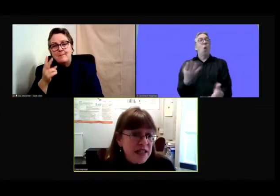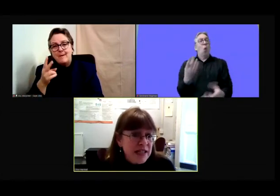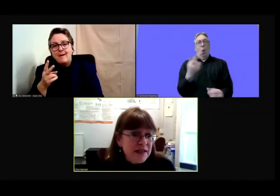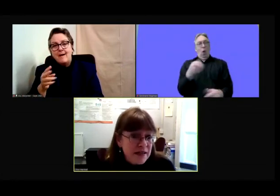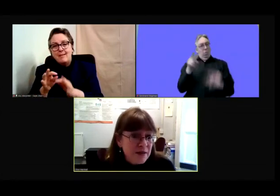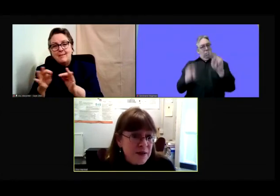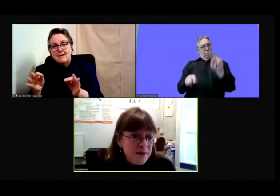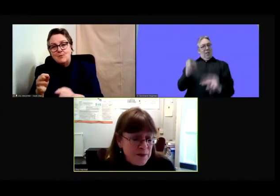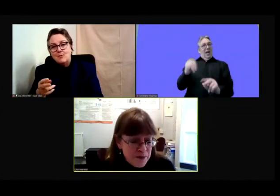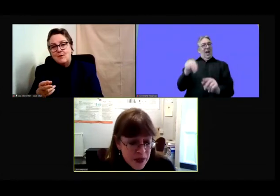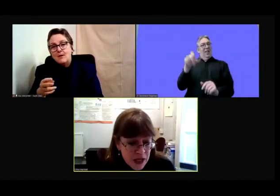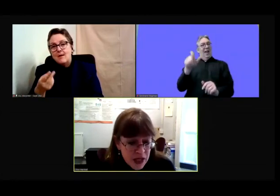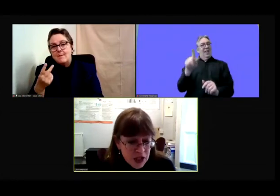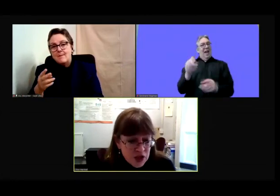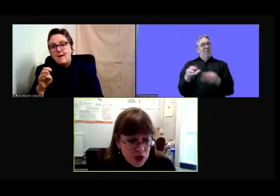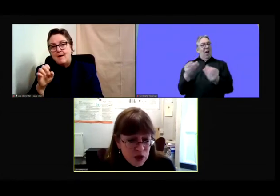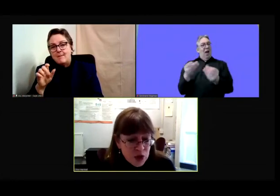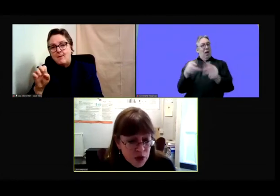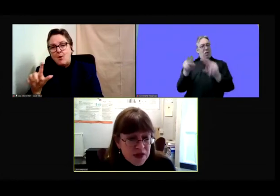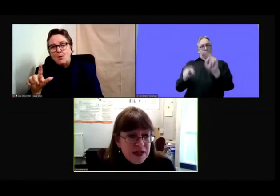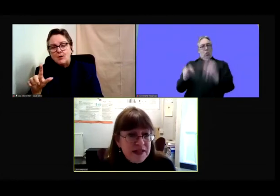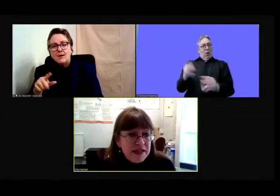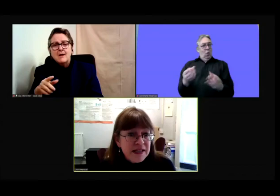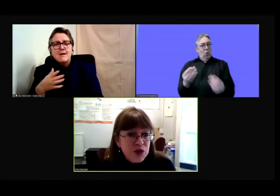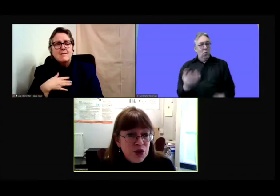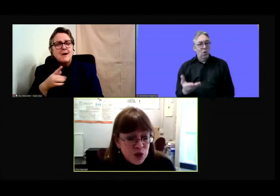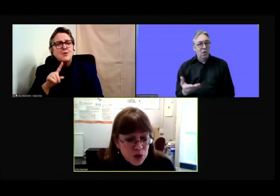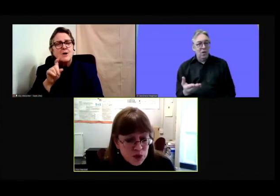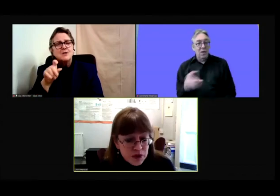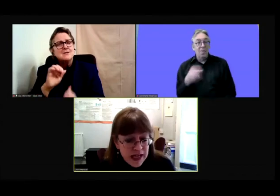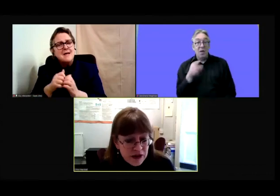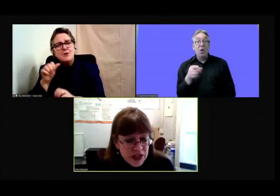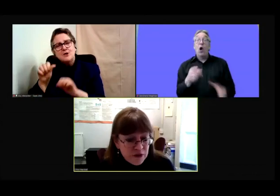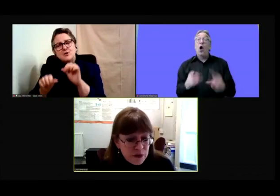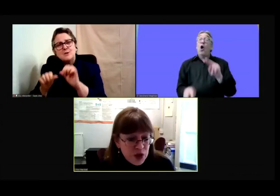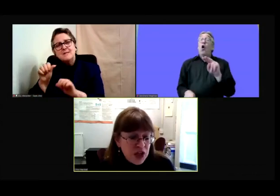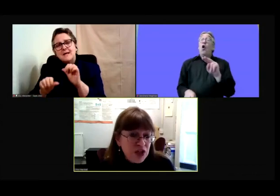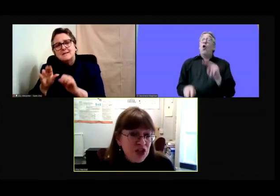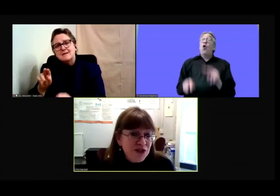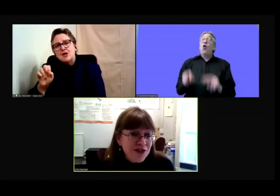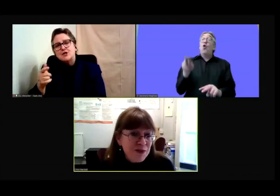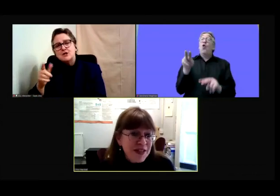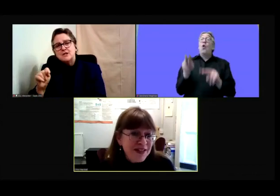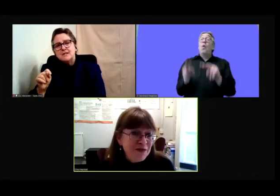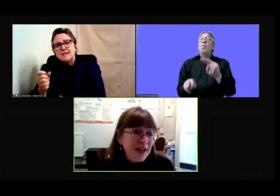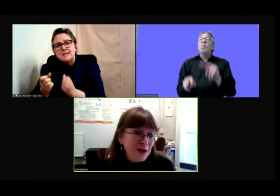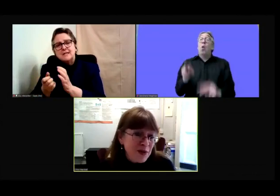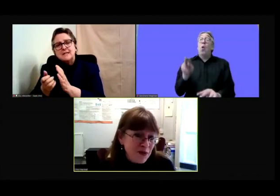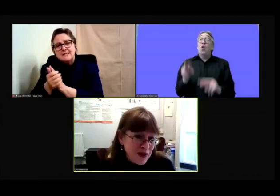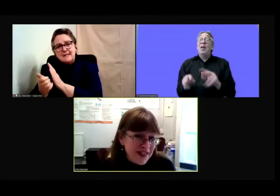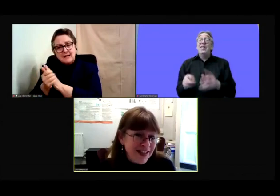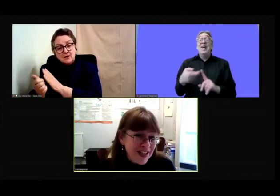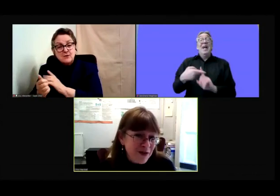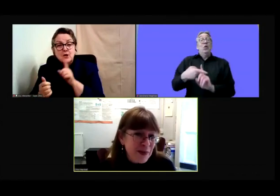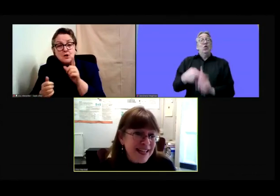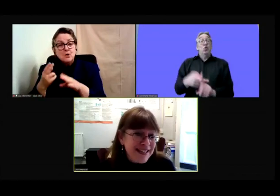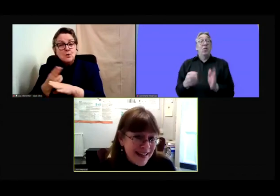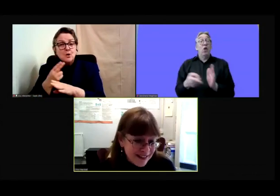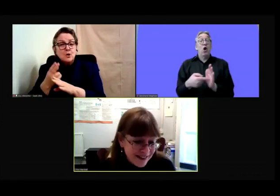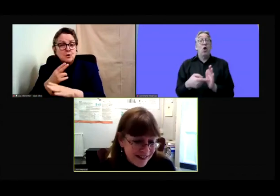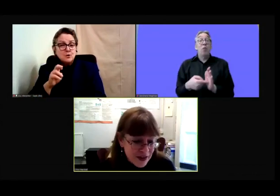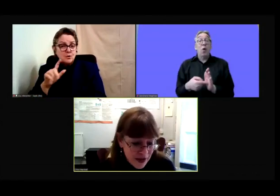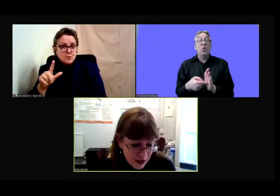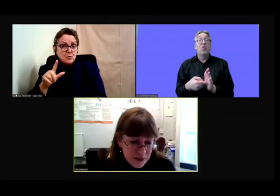their NGT skills. So you used an assessment tool for narrative production that's been developed for the study